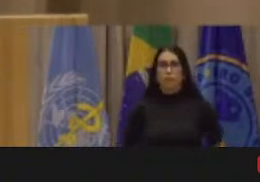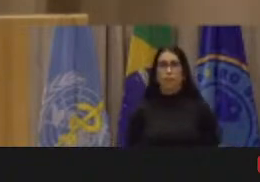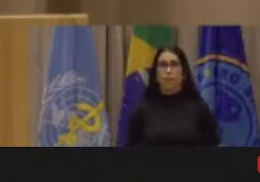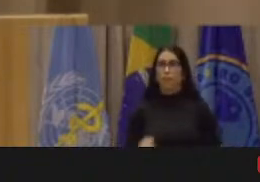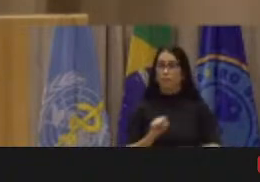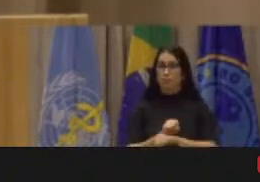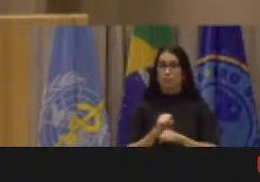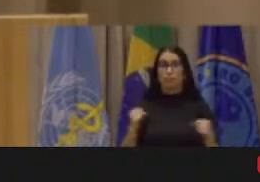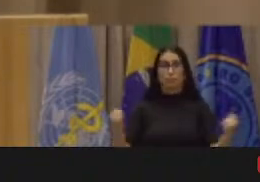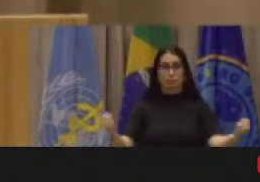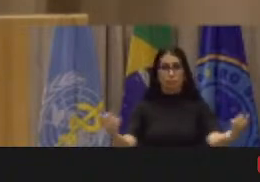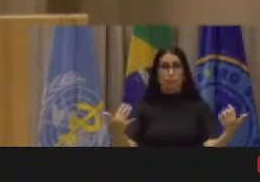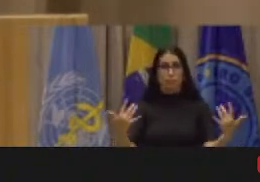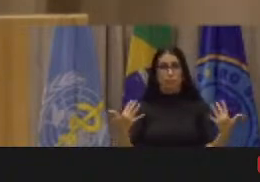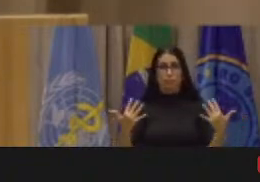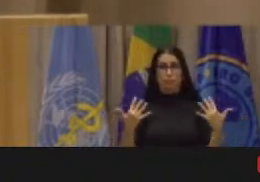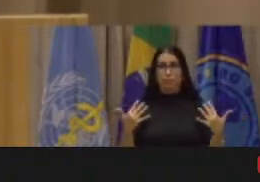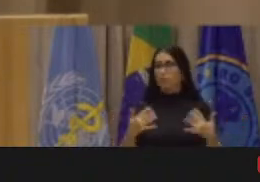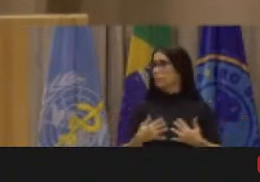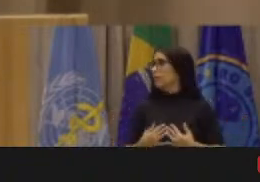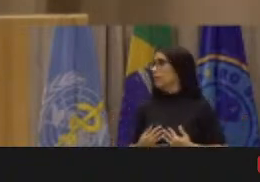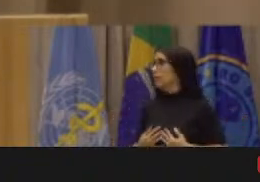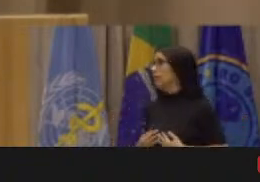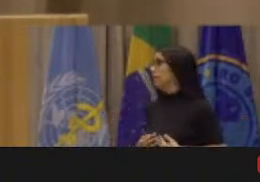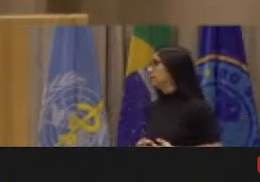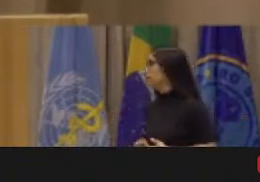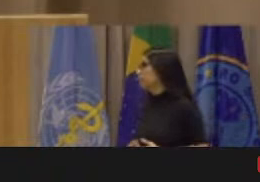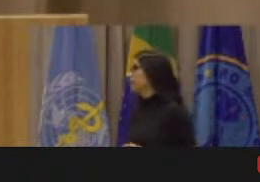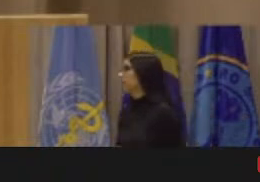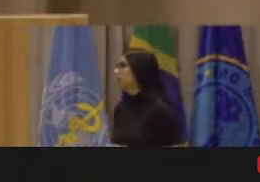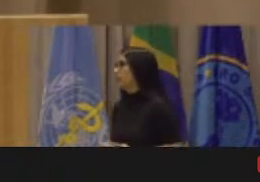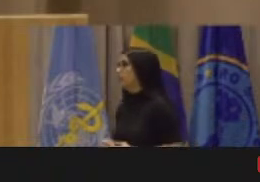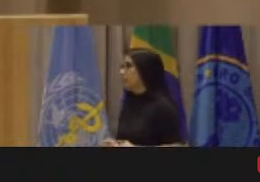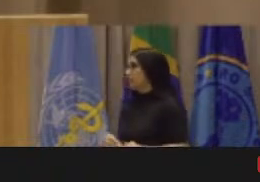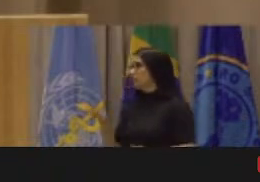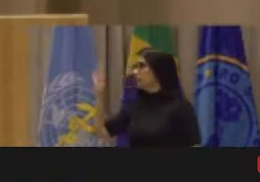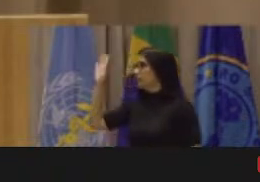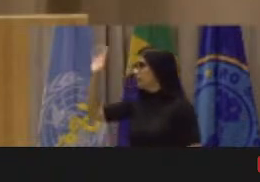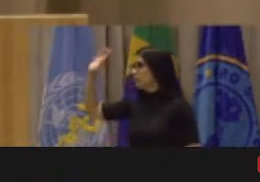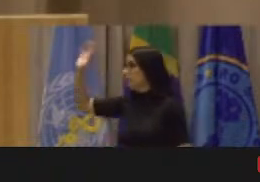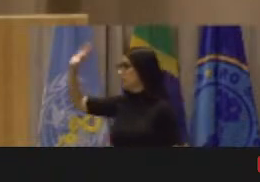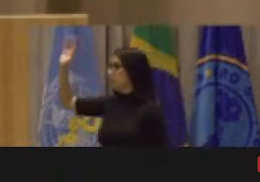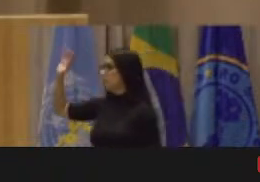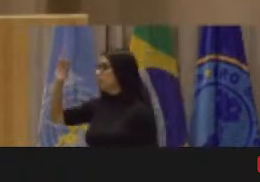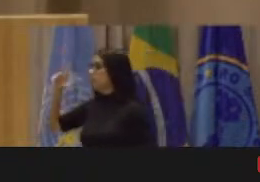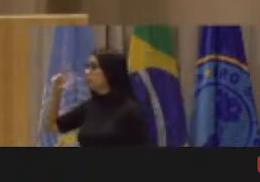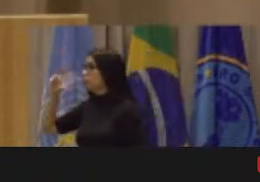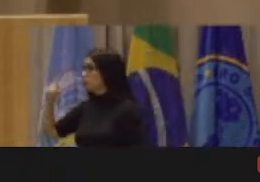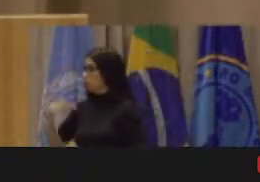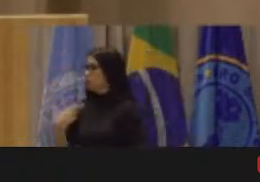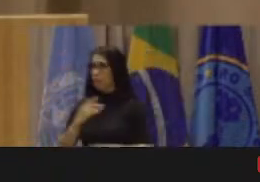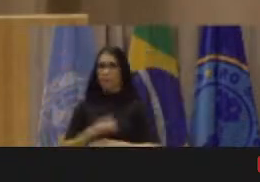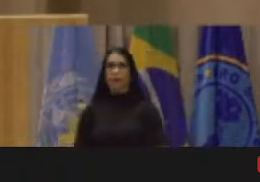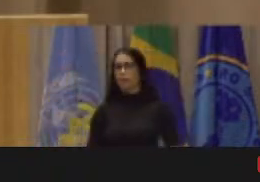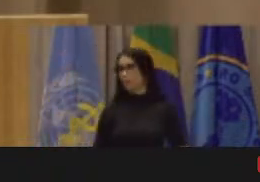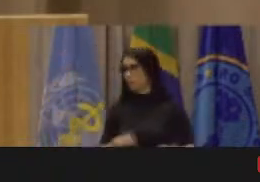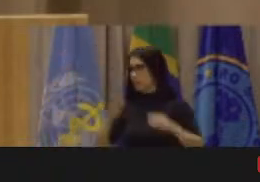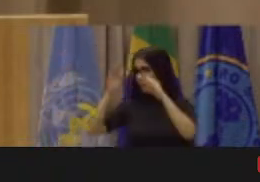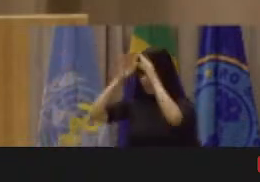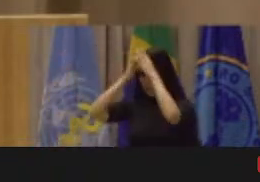Let's wait so everyone can come in so we can have this picture taken.